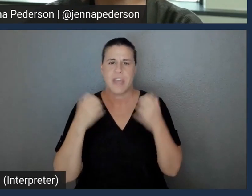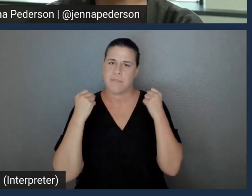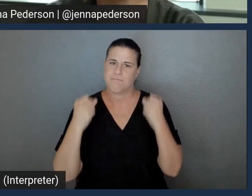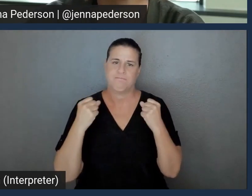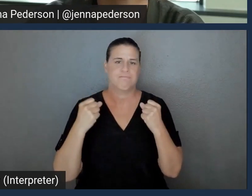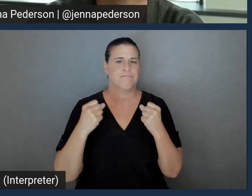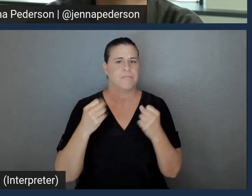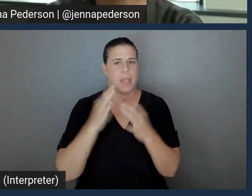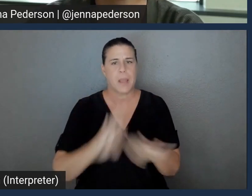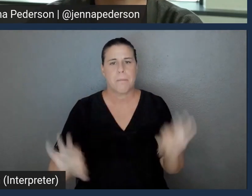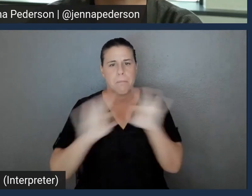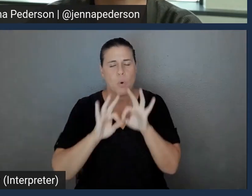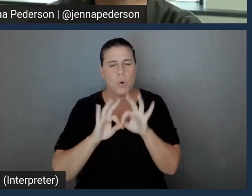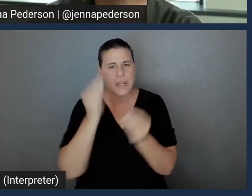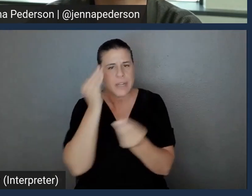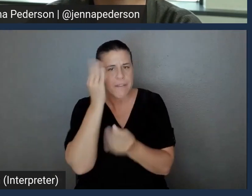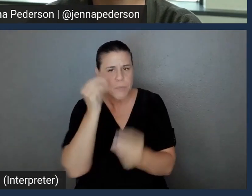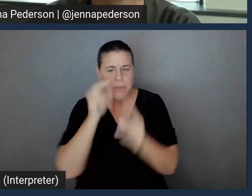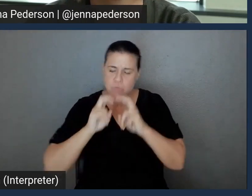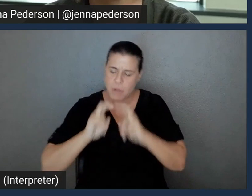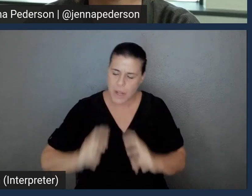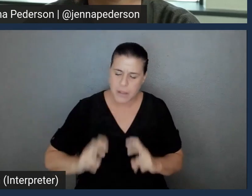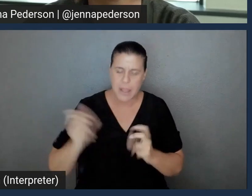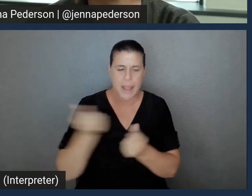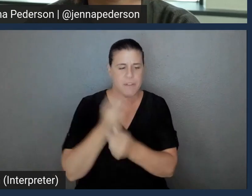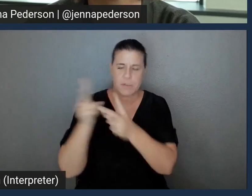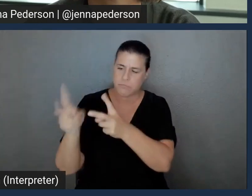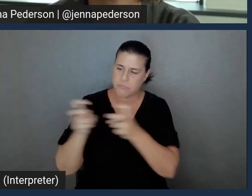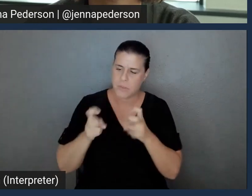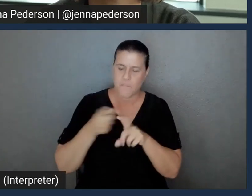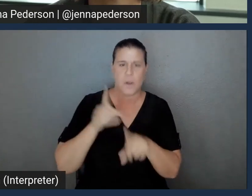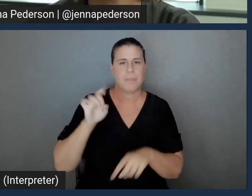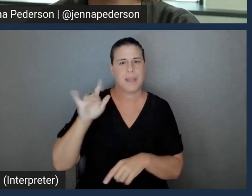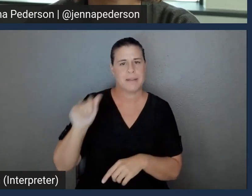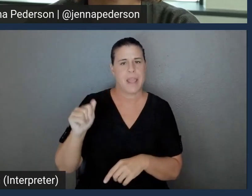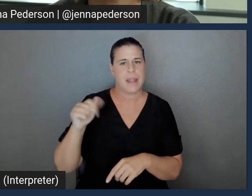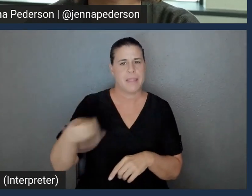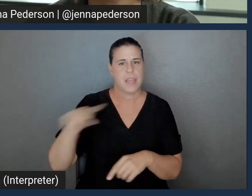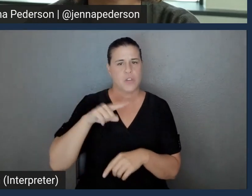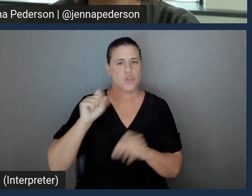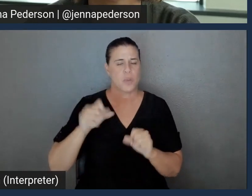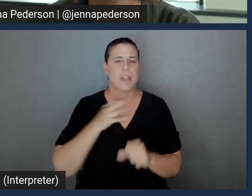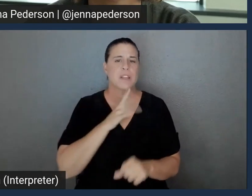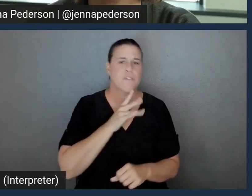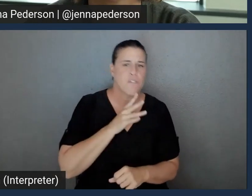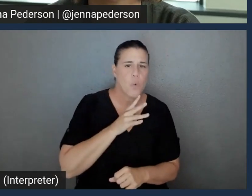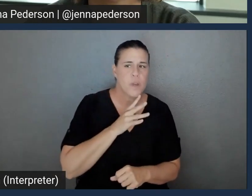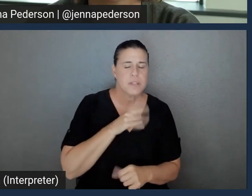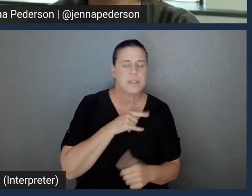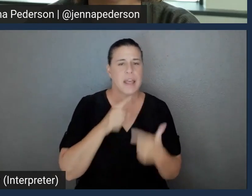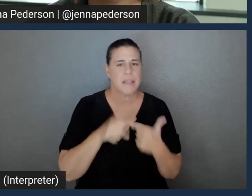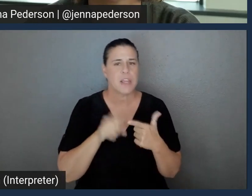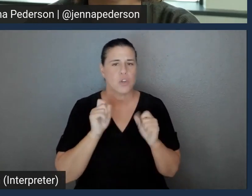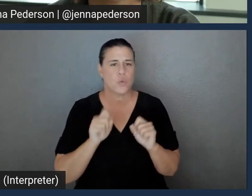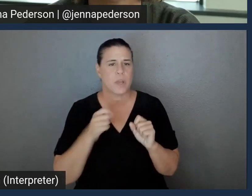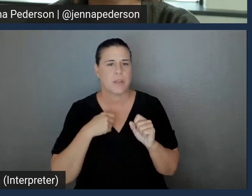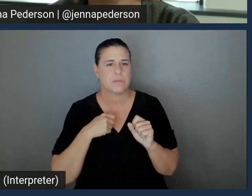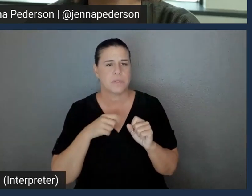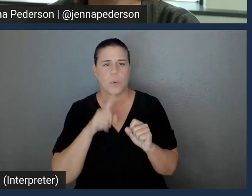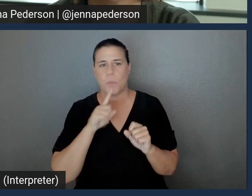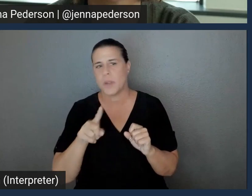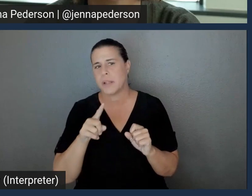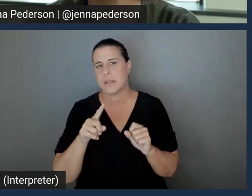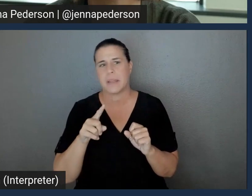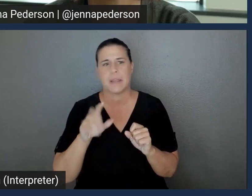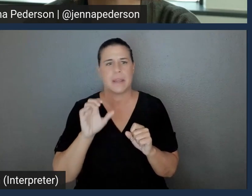insights and analytics, from this data that you get, those voice data that is in your S3 buckets